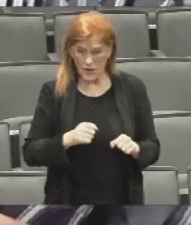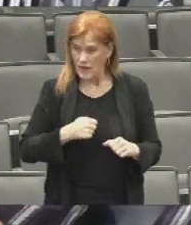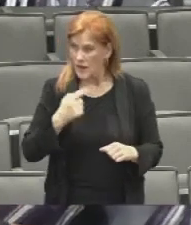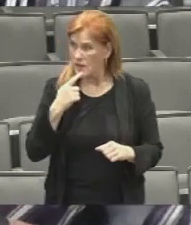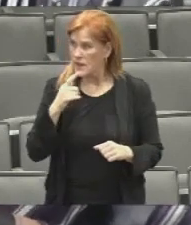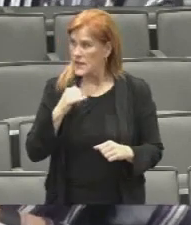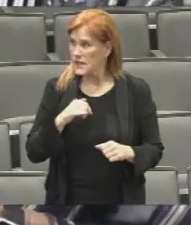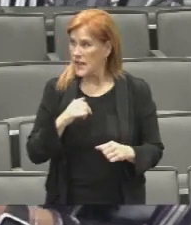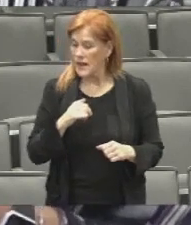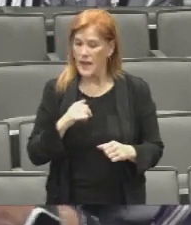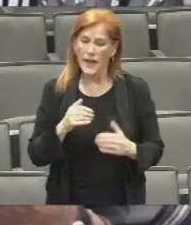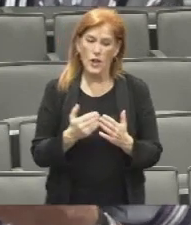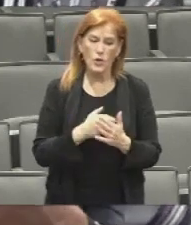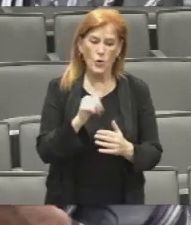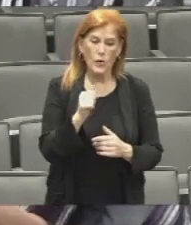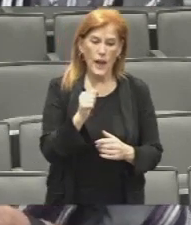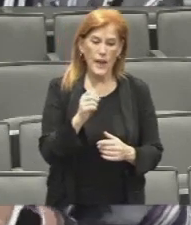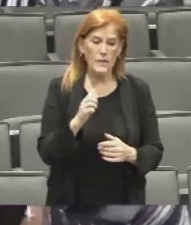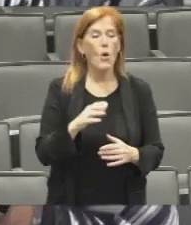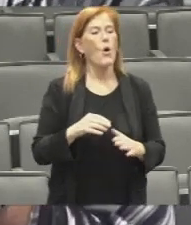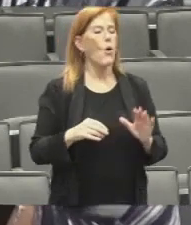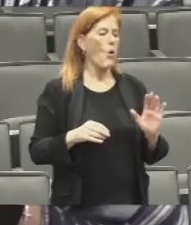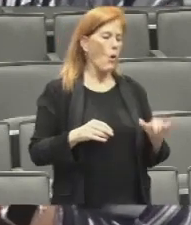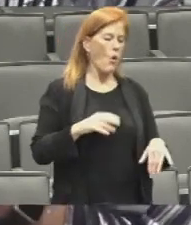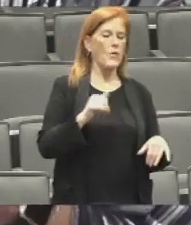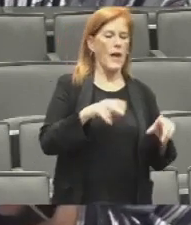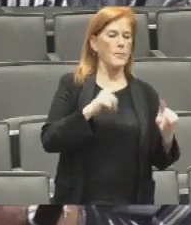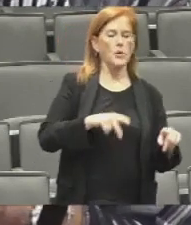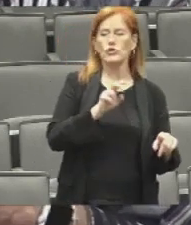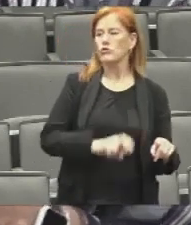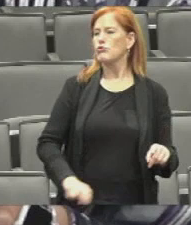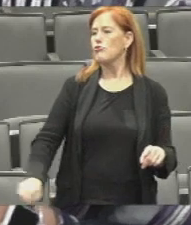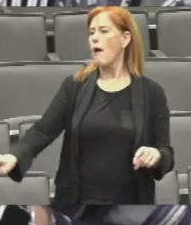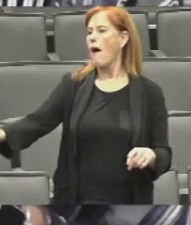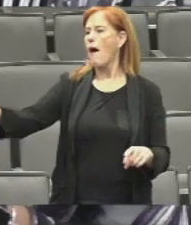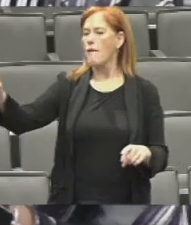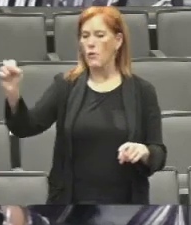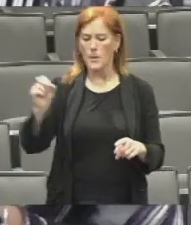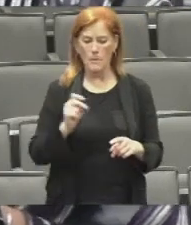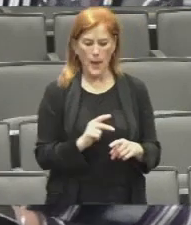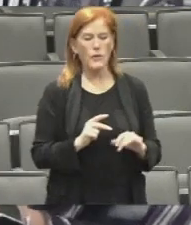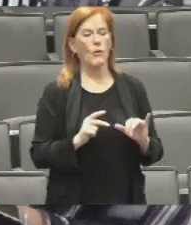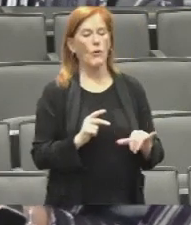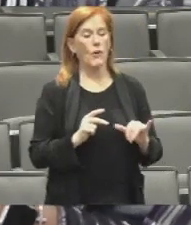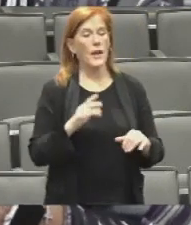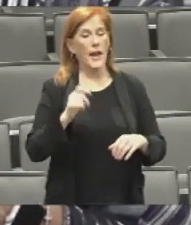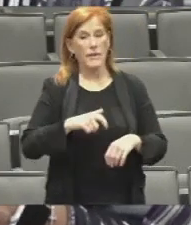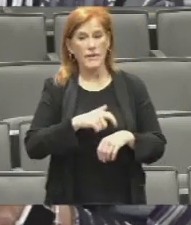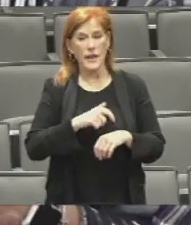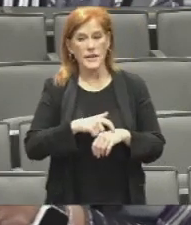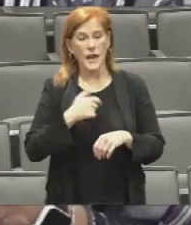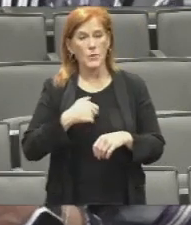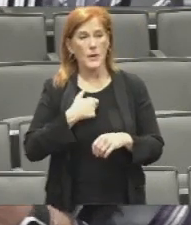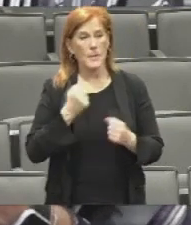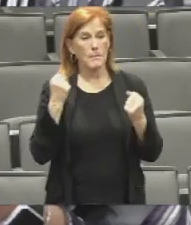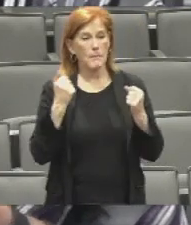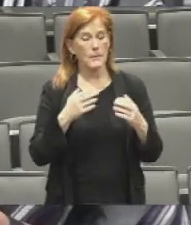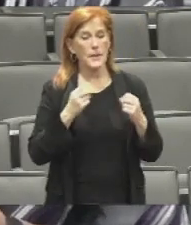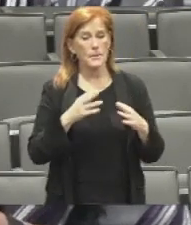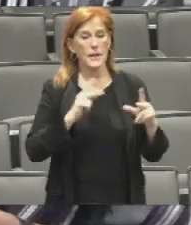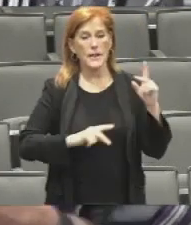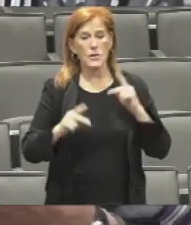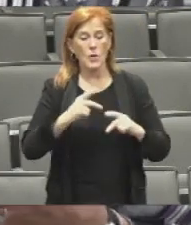the new case, oh yeah, had traveled to here or there. So then at that time, we had really a lot of individuals who